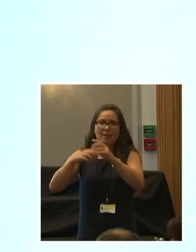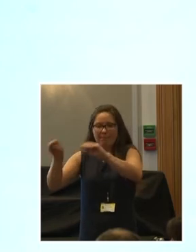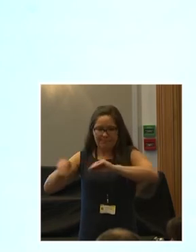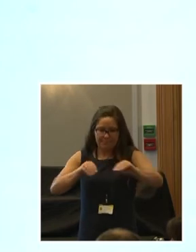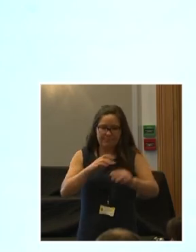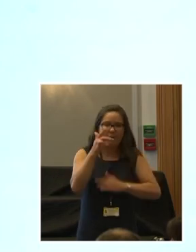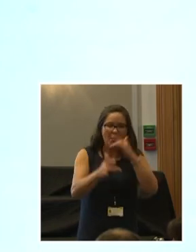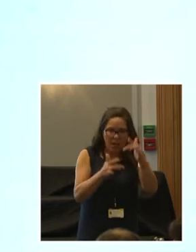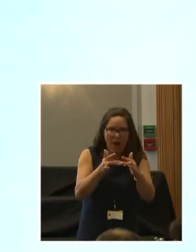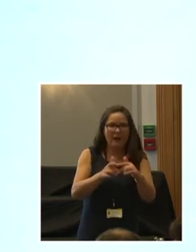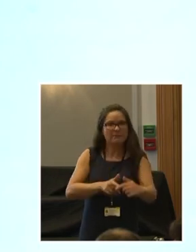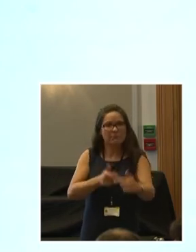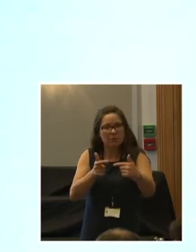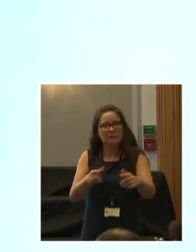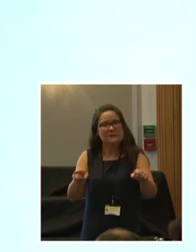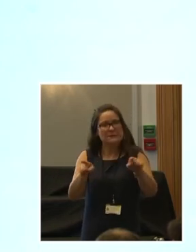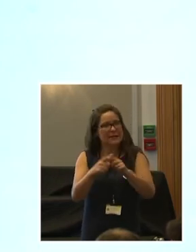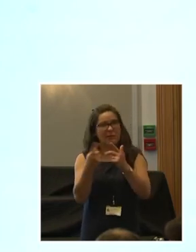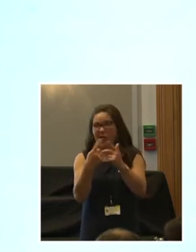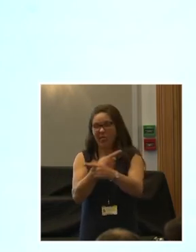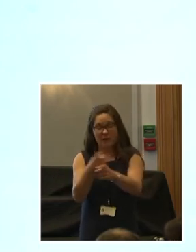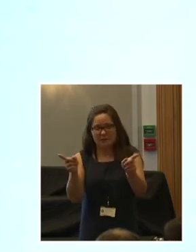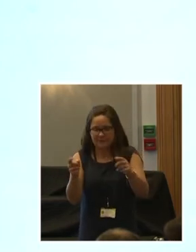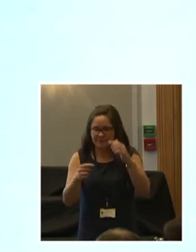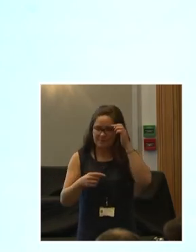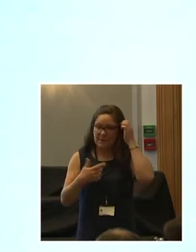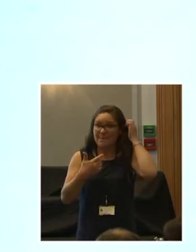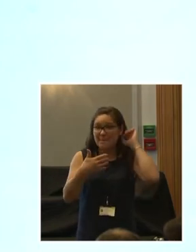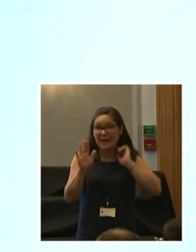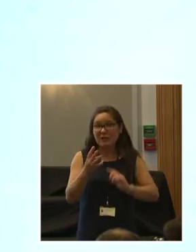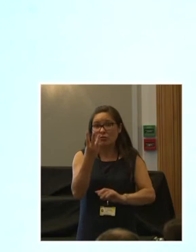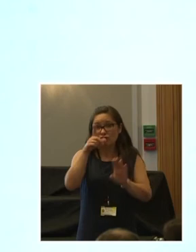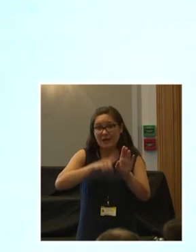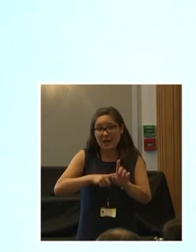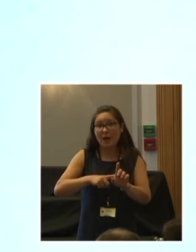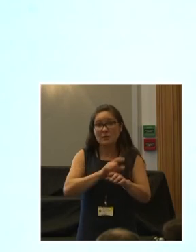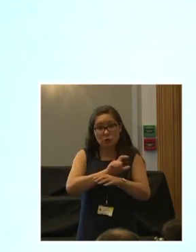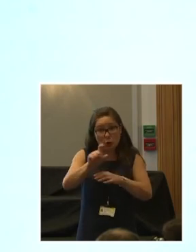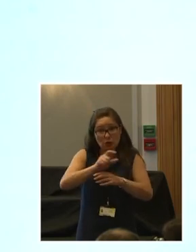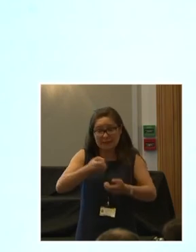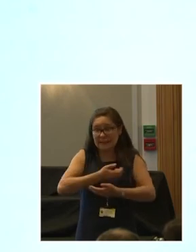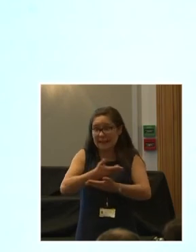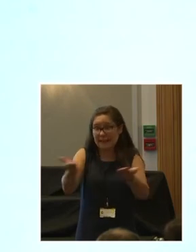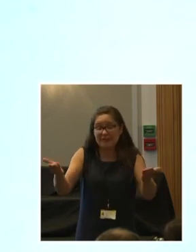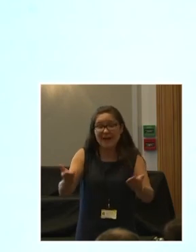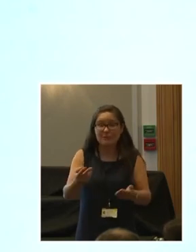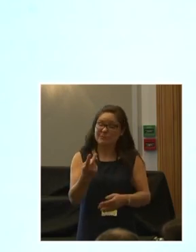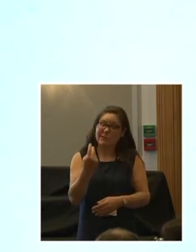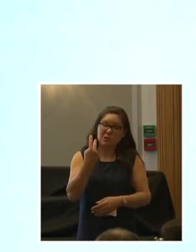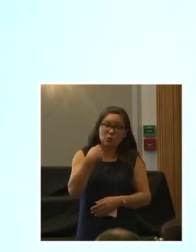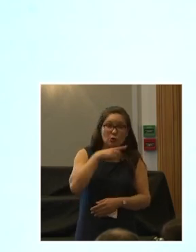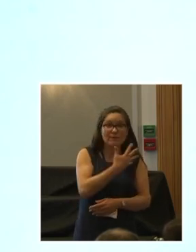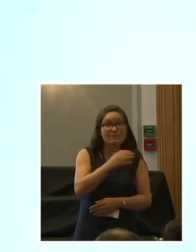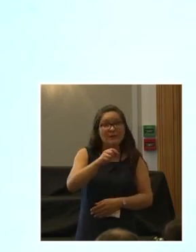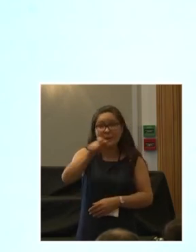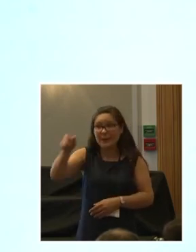And we have, in the last 3 years, delivered beginners courses for around 250 people who've managed to